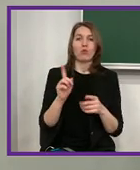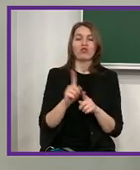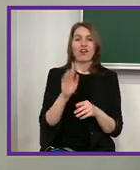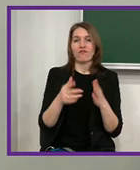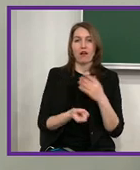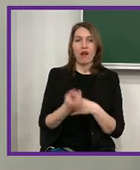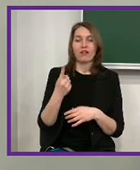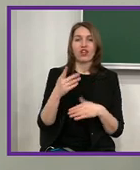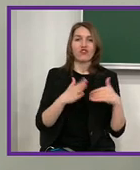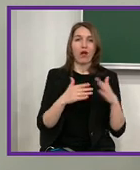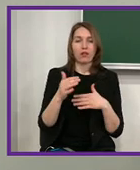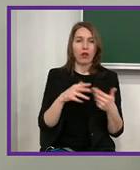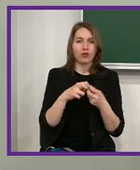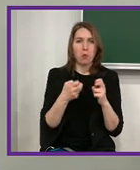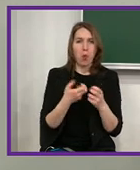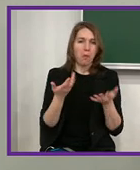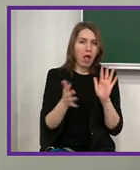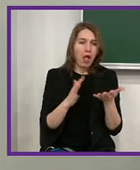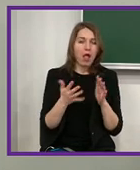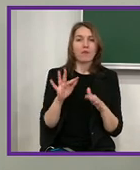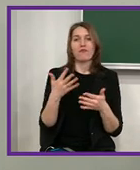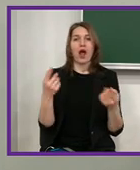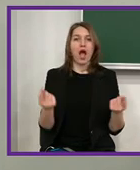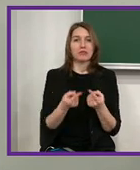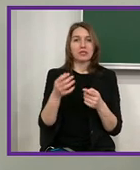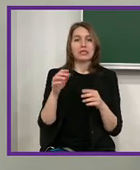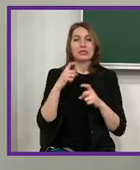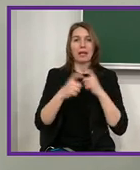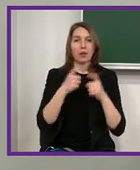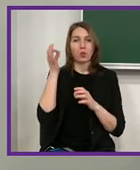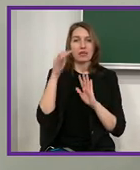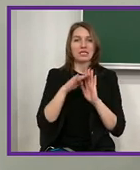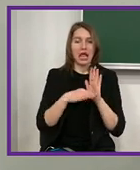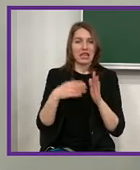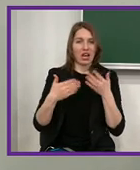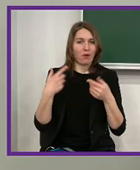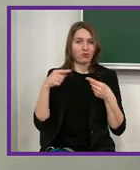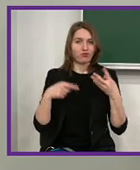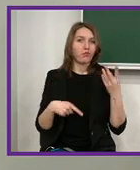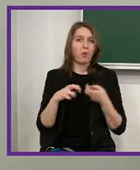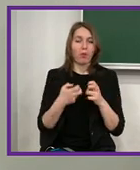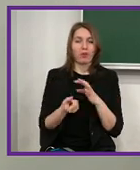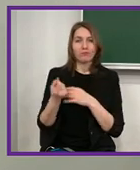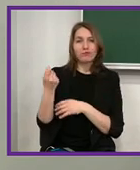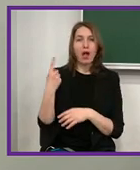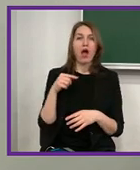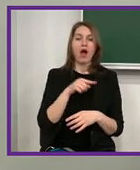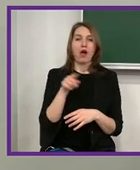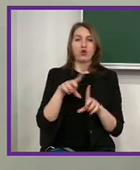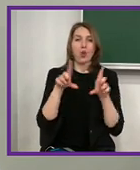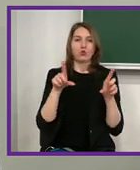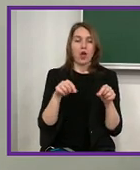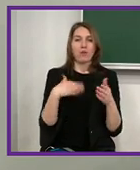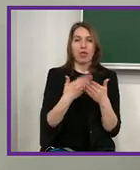Are the services that these kind of companies are offering meeting the expectations of the UNGPs or the coming